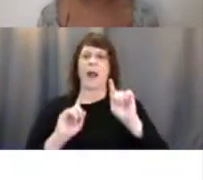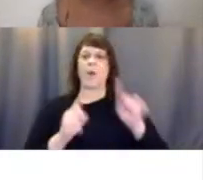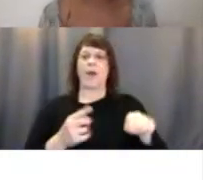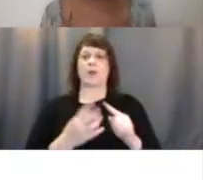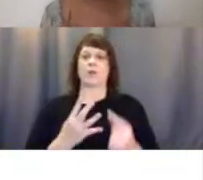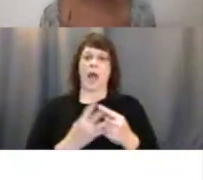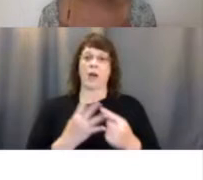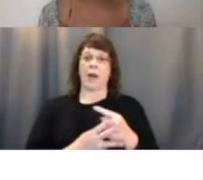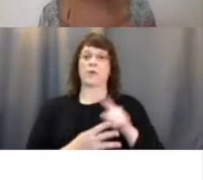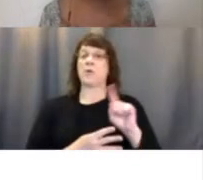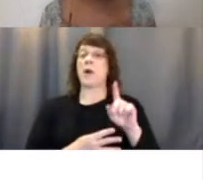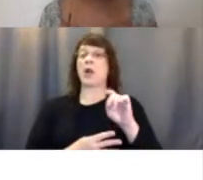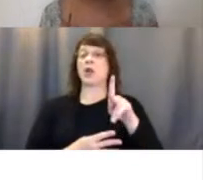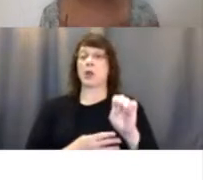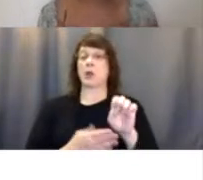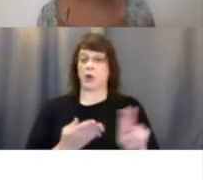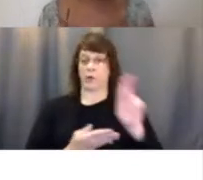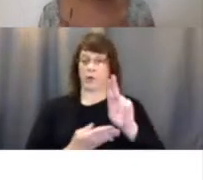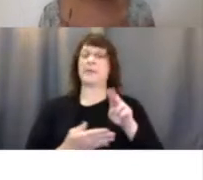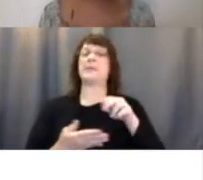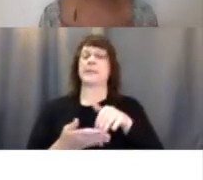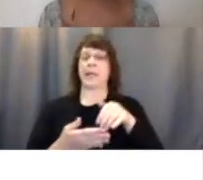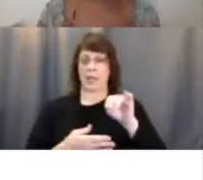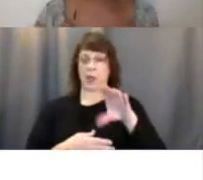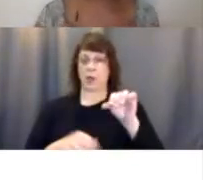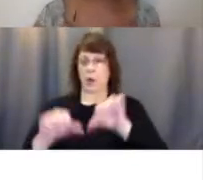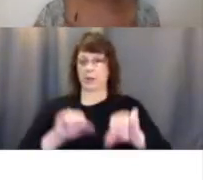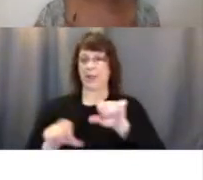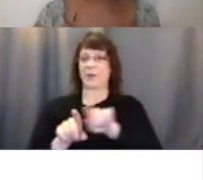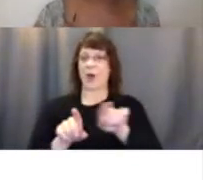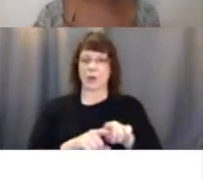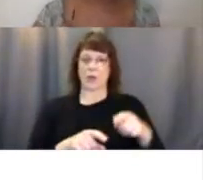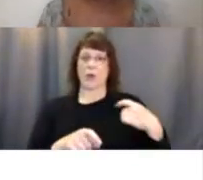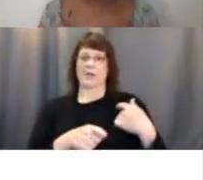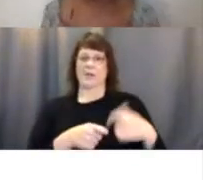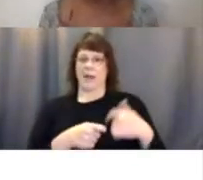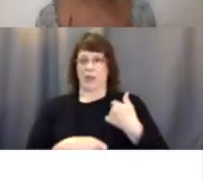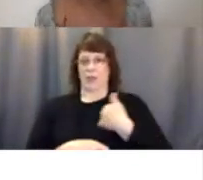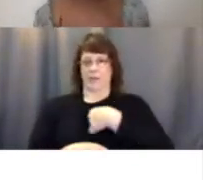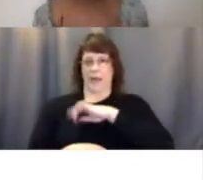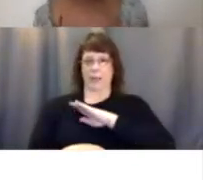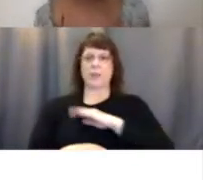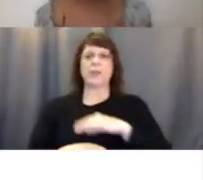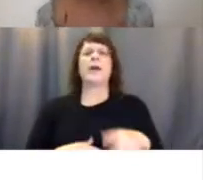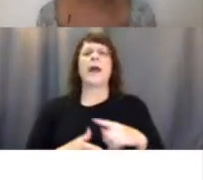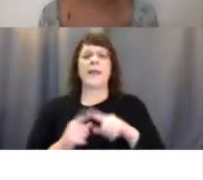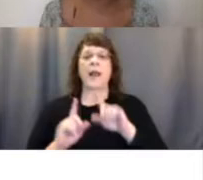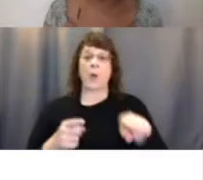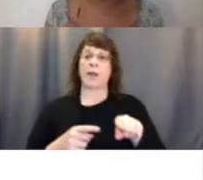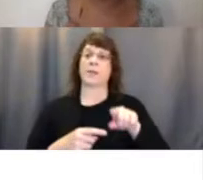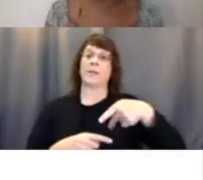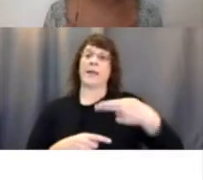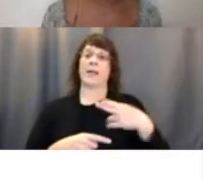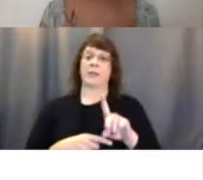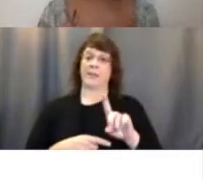at Duke University, where I did study neuroscience, but also Spanish. And then I did my doctorates at Georgetown University, also another